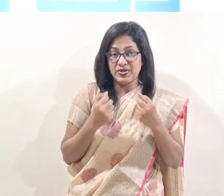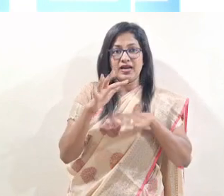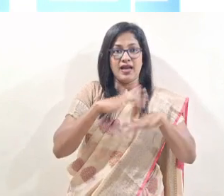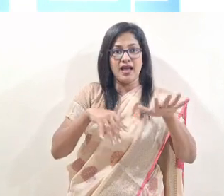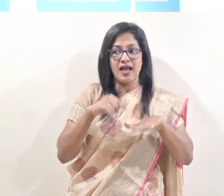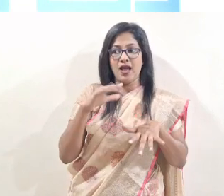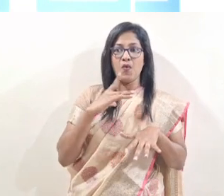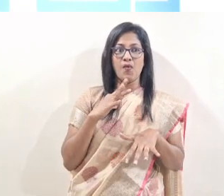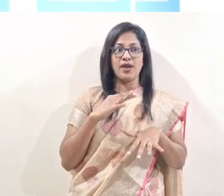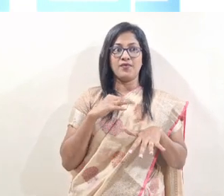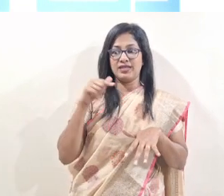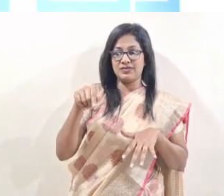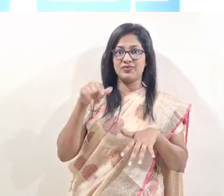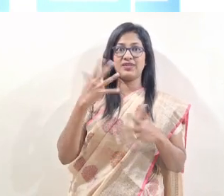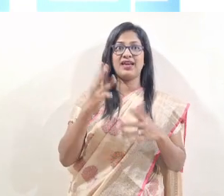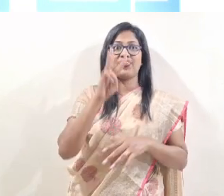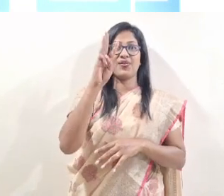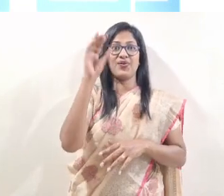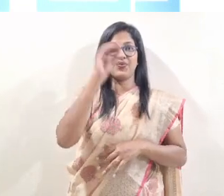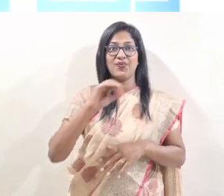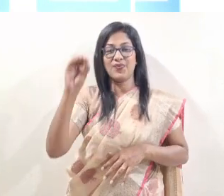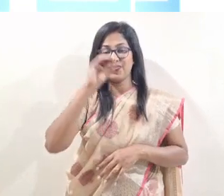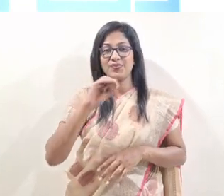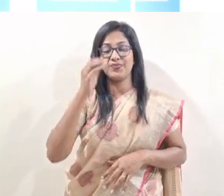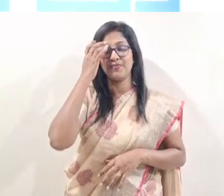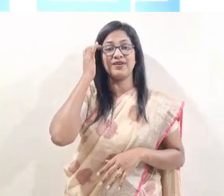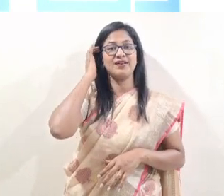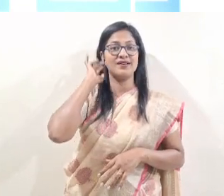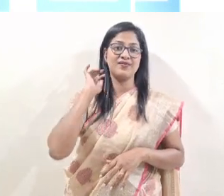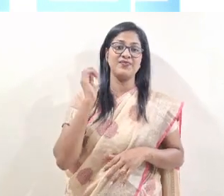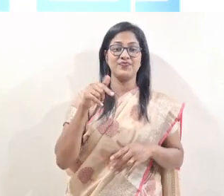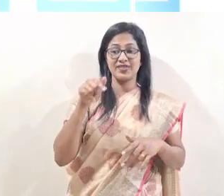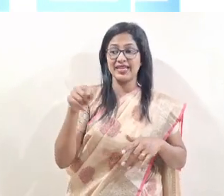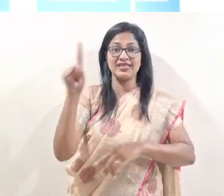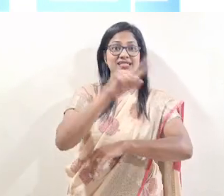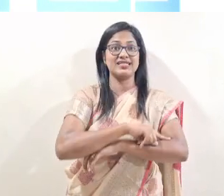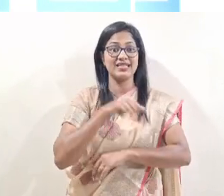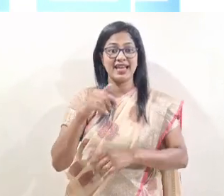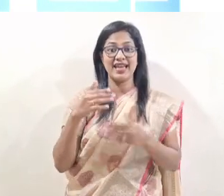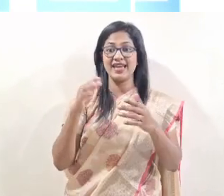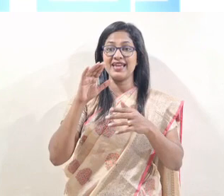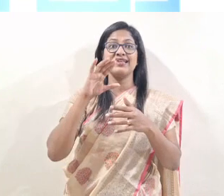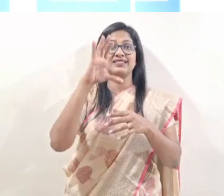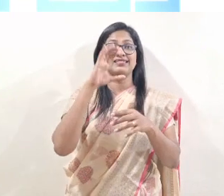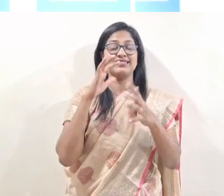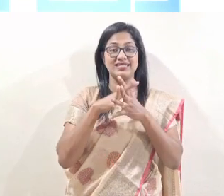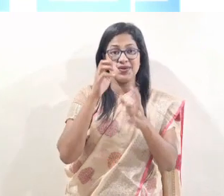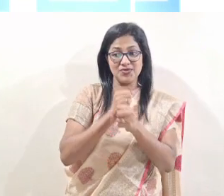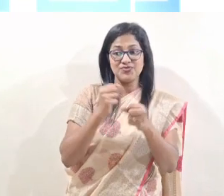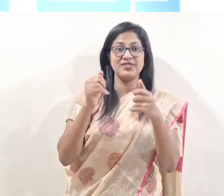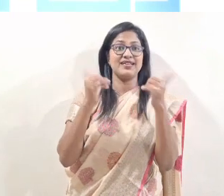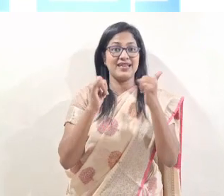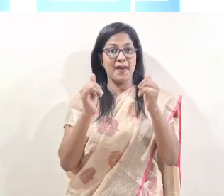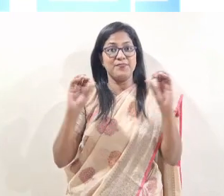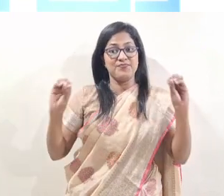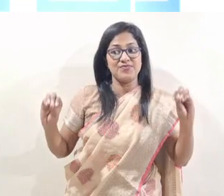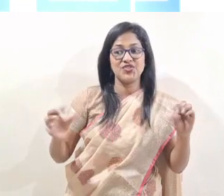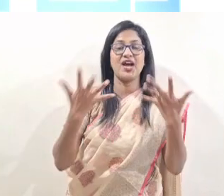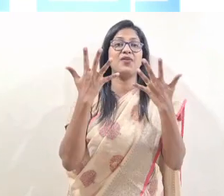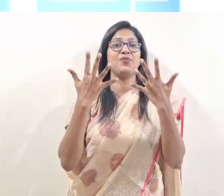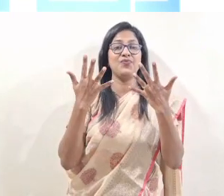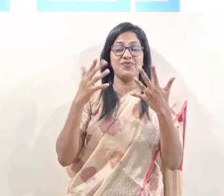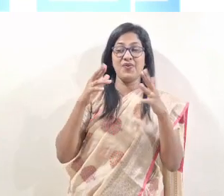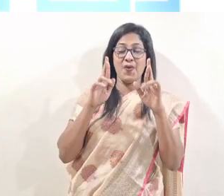waited, okay, what's going to happen today? This is 3rd October, the day when the Commonwealth Games are going to be